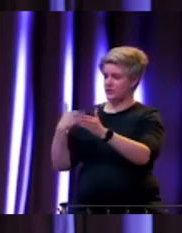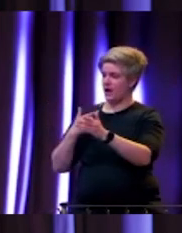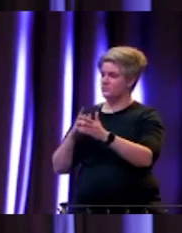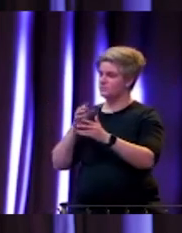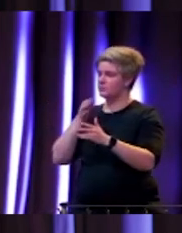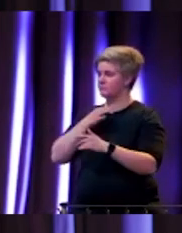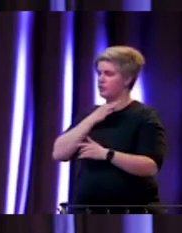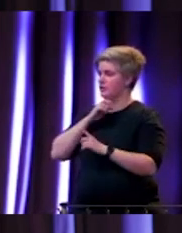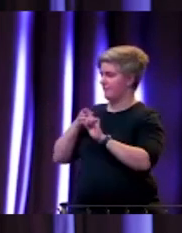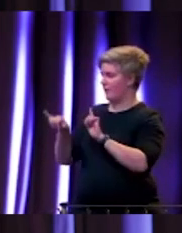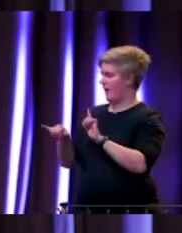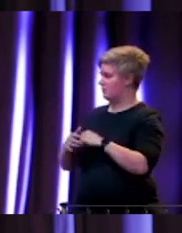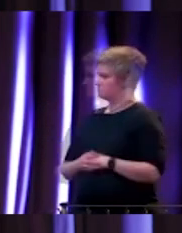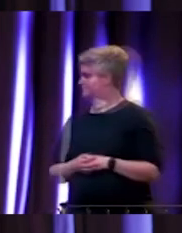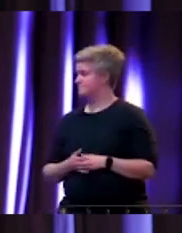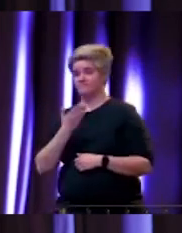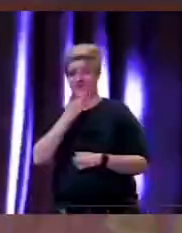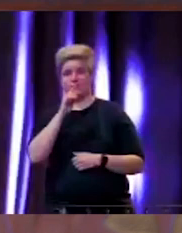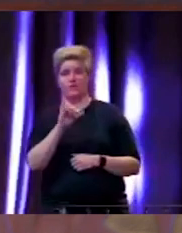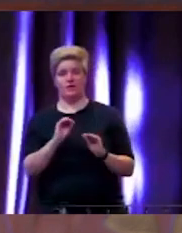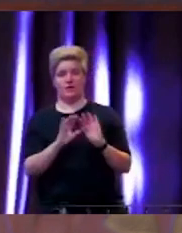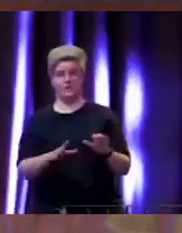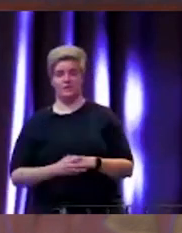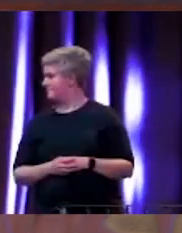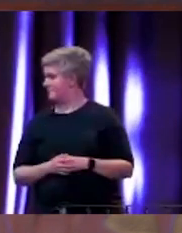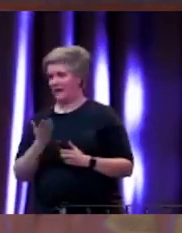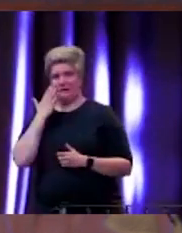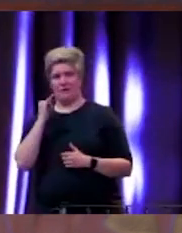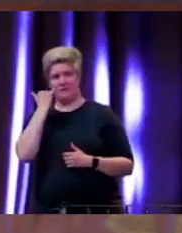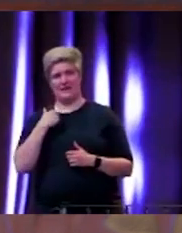for the clarification. I don't need to be the one to answer it though.